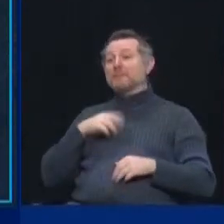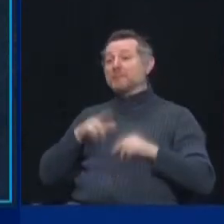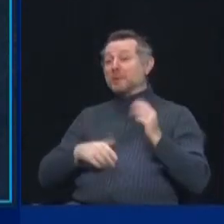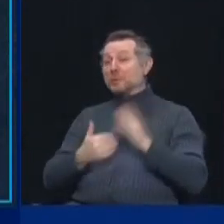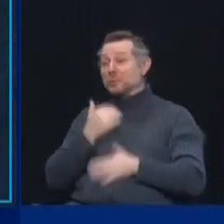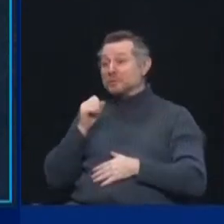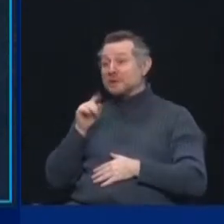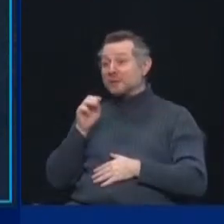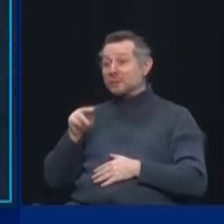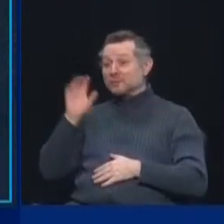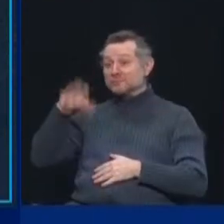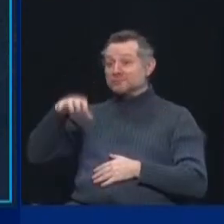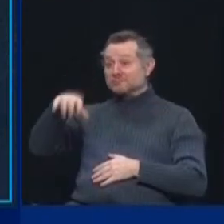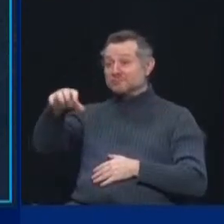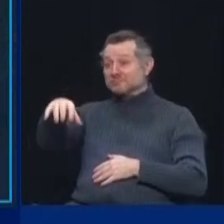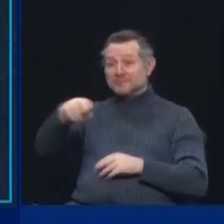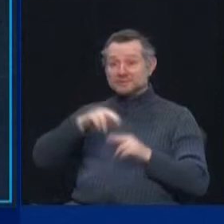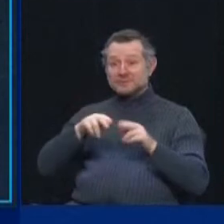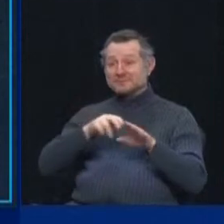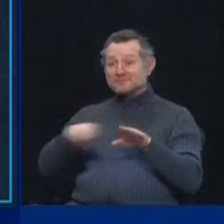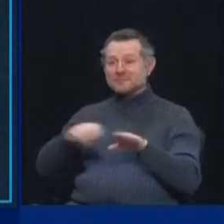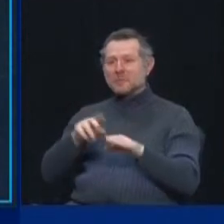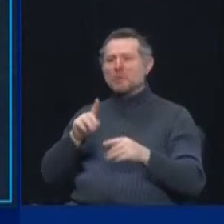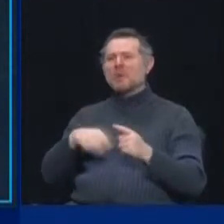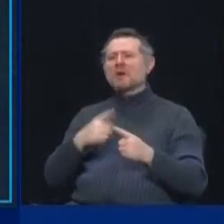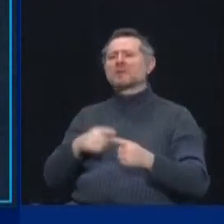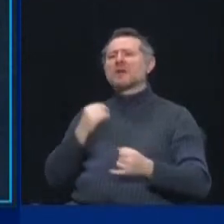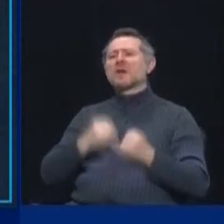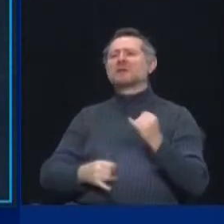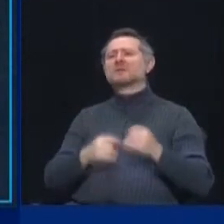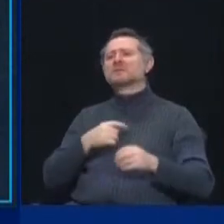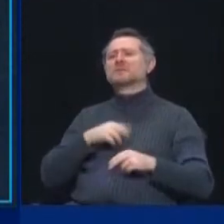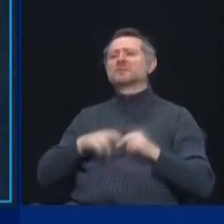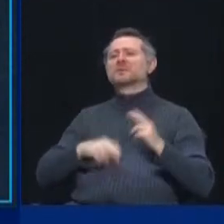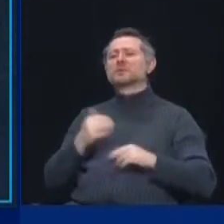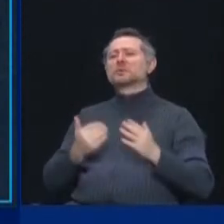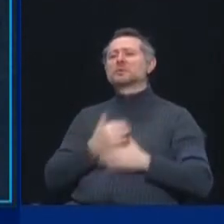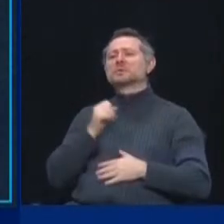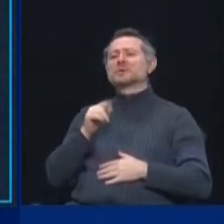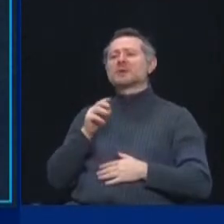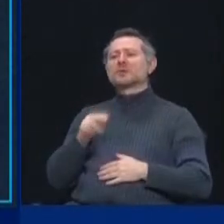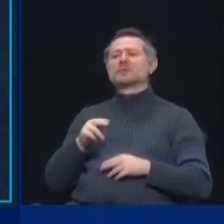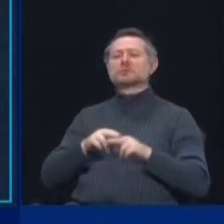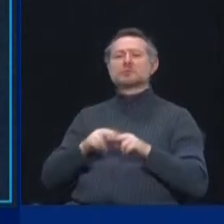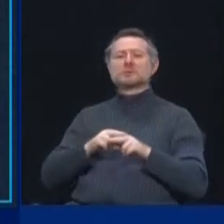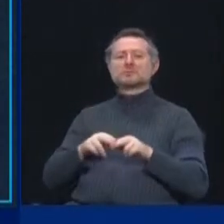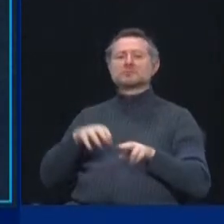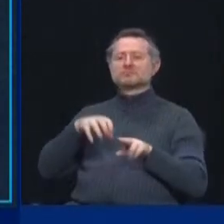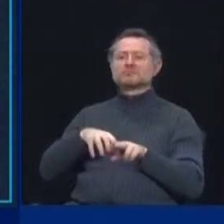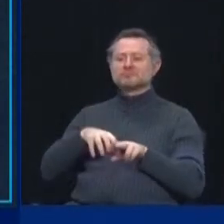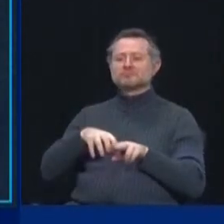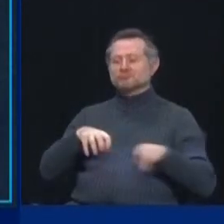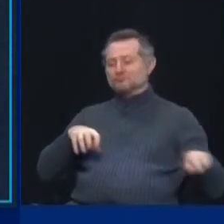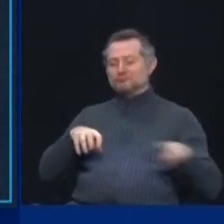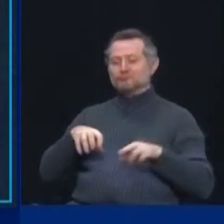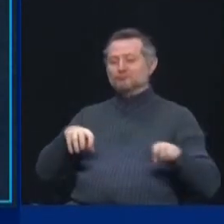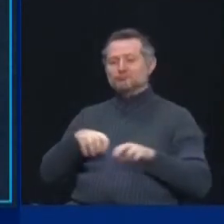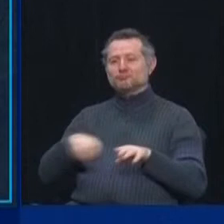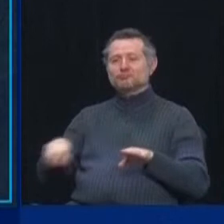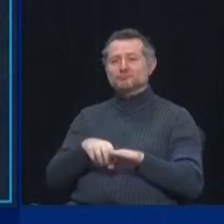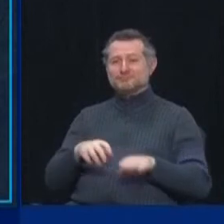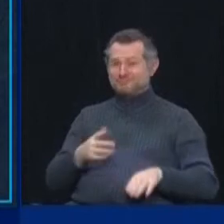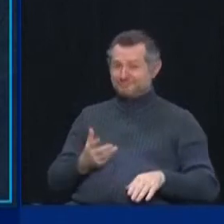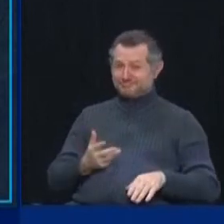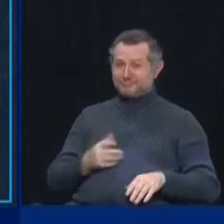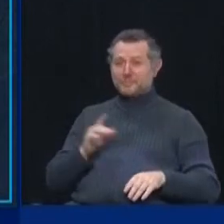was the last time we built a new train station? We don't do that. anymore. And then you go into Penn, and Penn